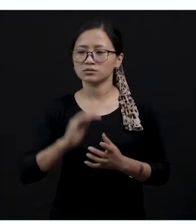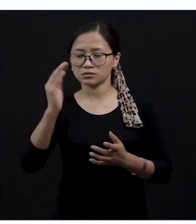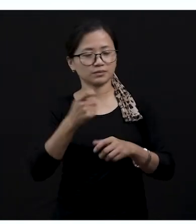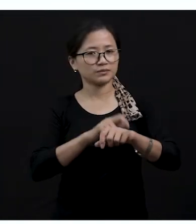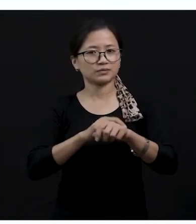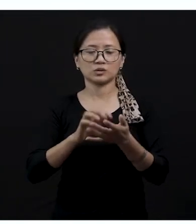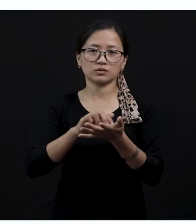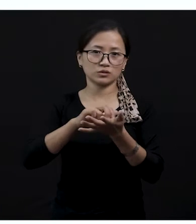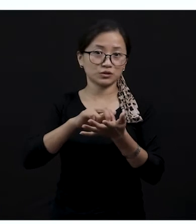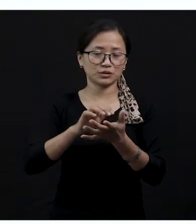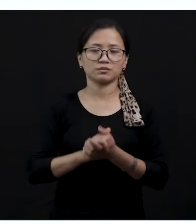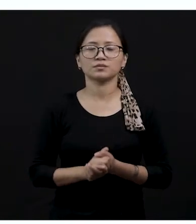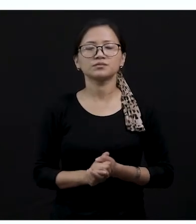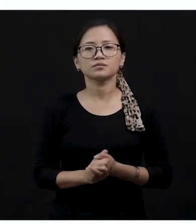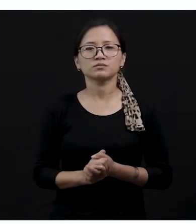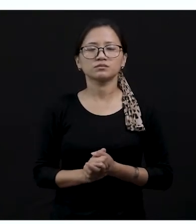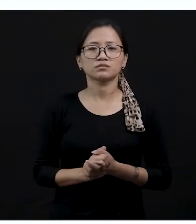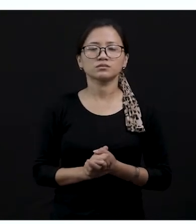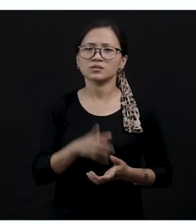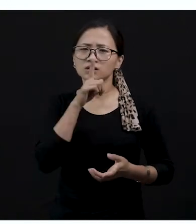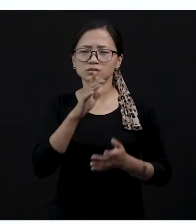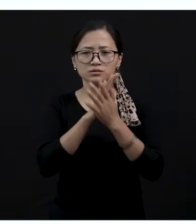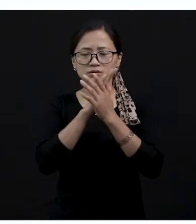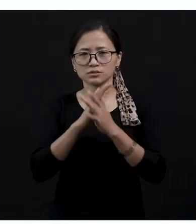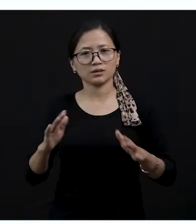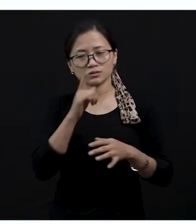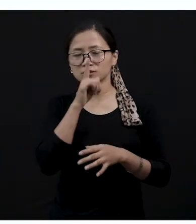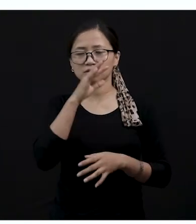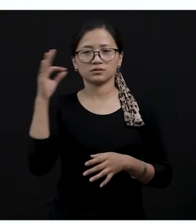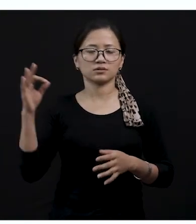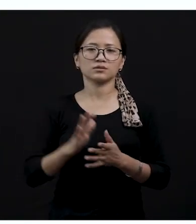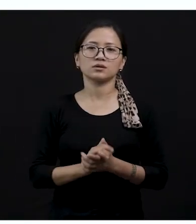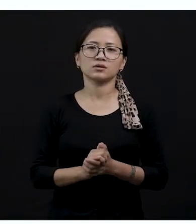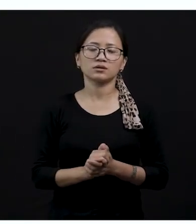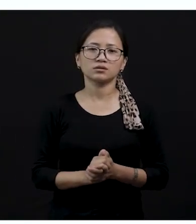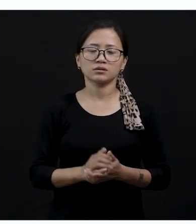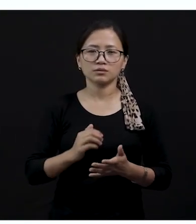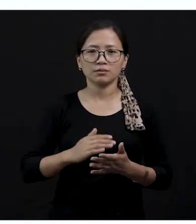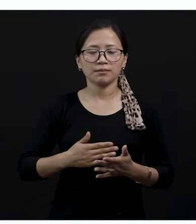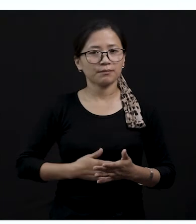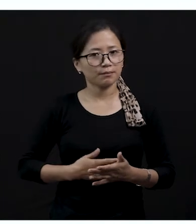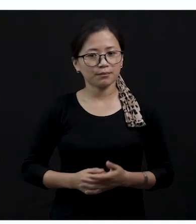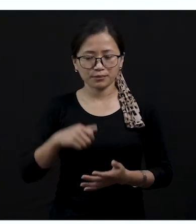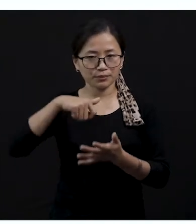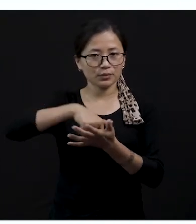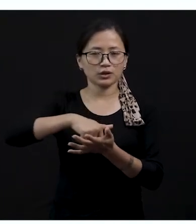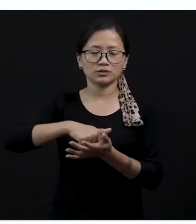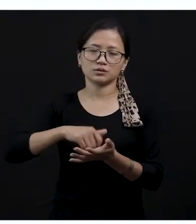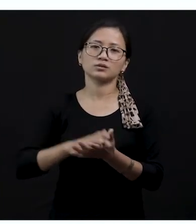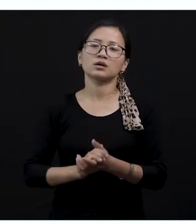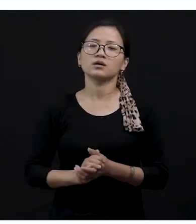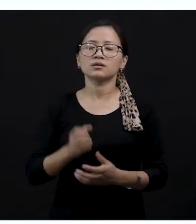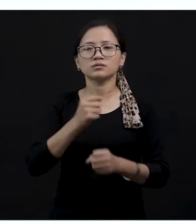sometimes we tend to shake, right? So he was shaking silently and doubled up. That means, and bending down, slapping his knees.